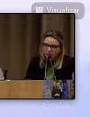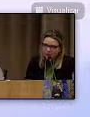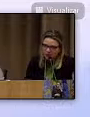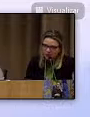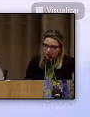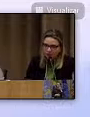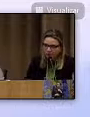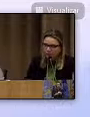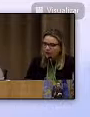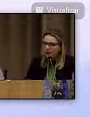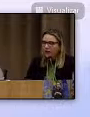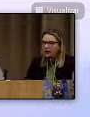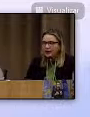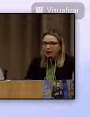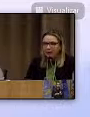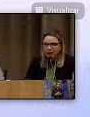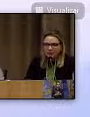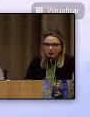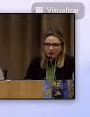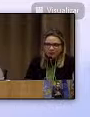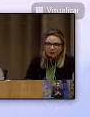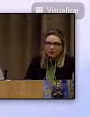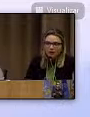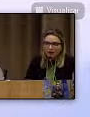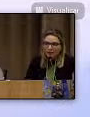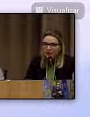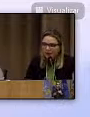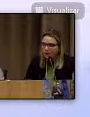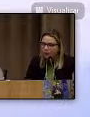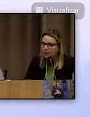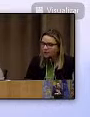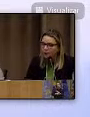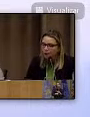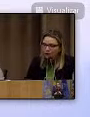About every day we had new employees, incapable,